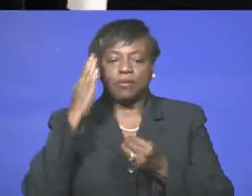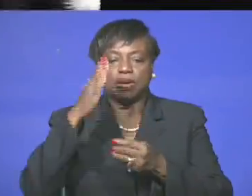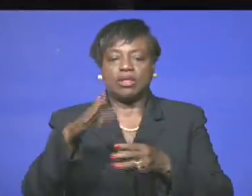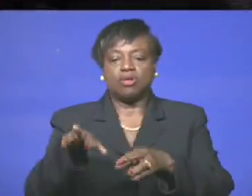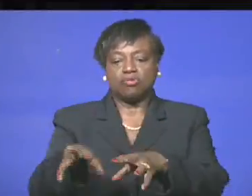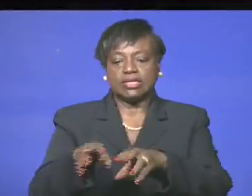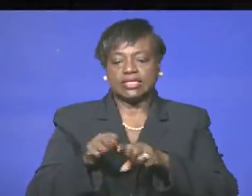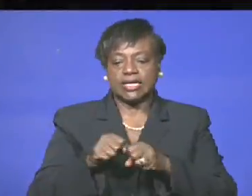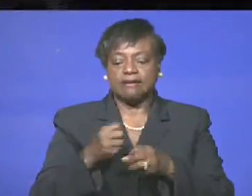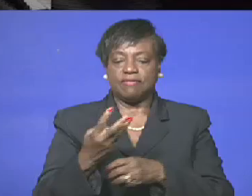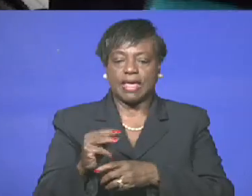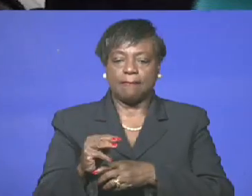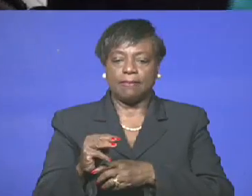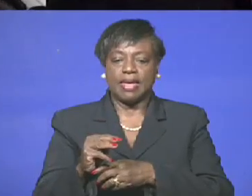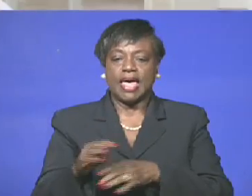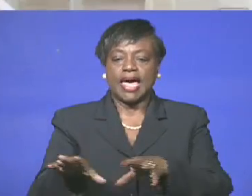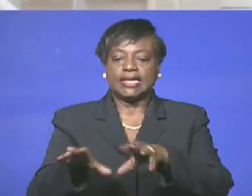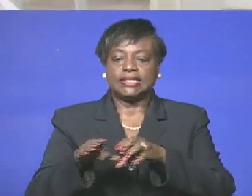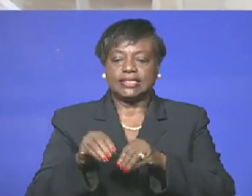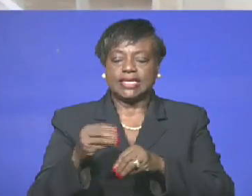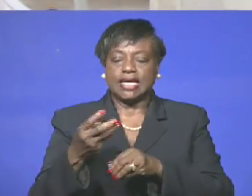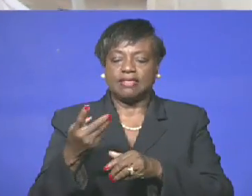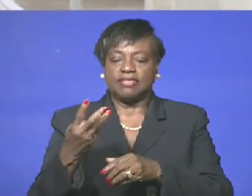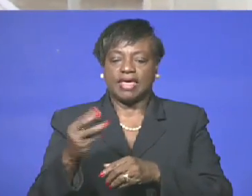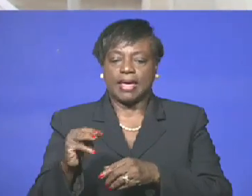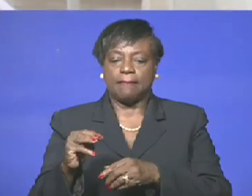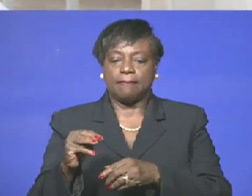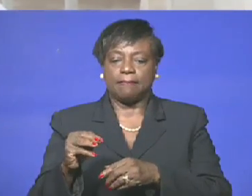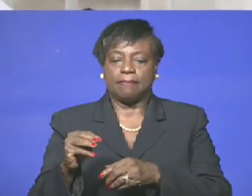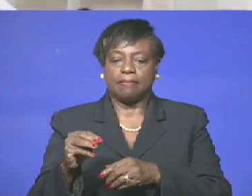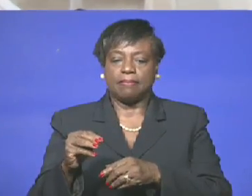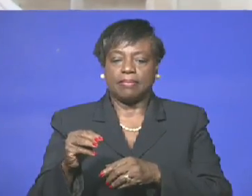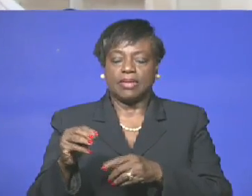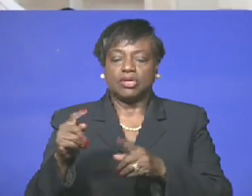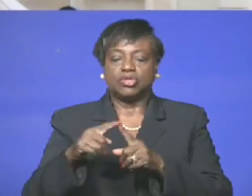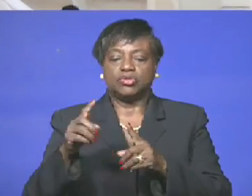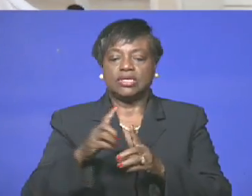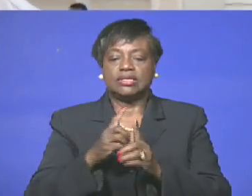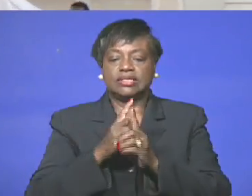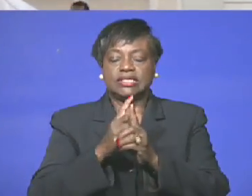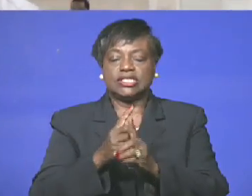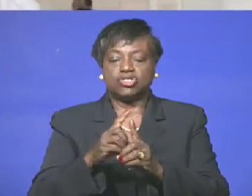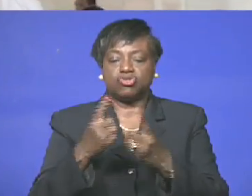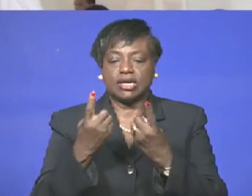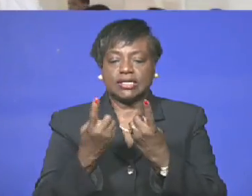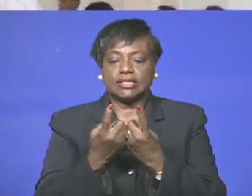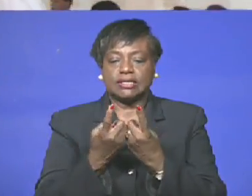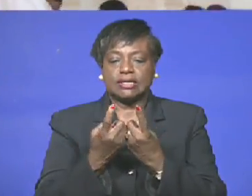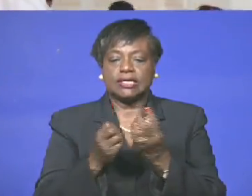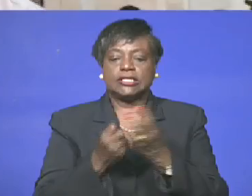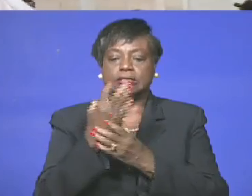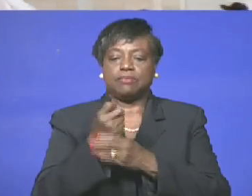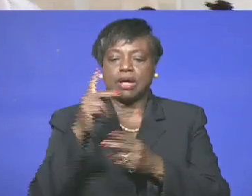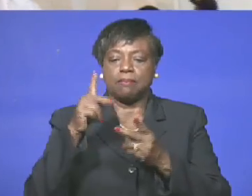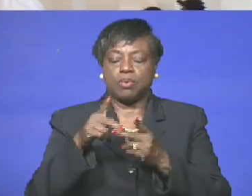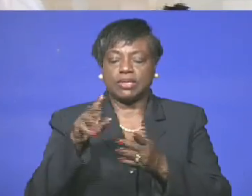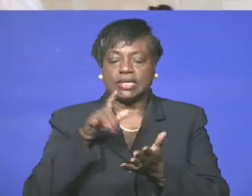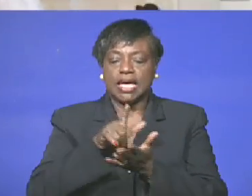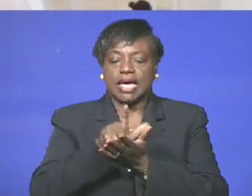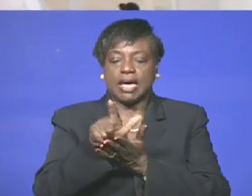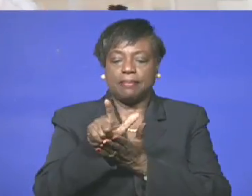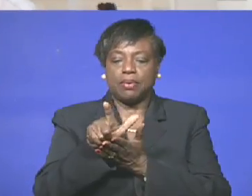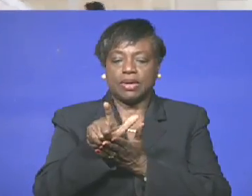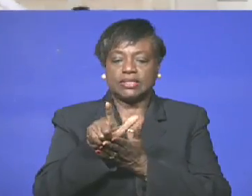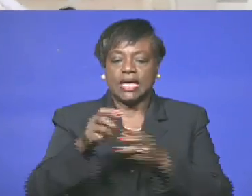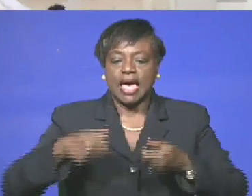them and eventually transport them down to the district, some almost 40 miles to Salina Point from Spring Point Airport, and again allow them to